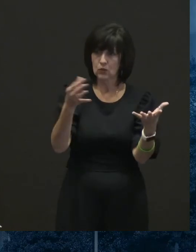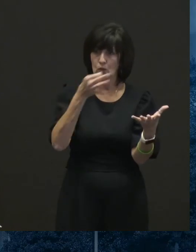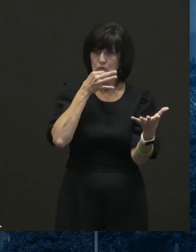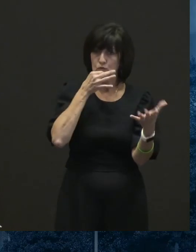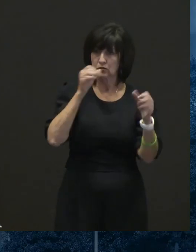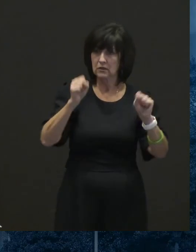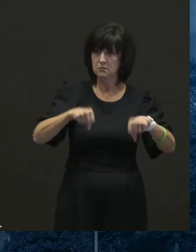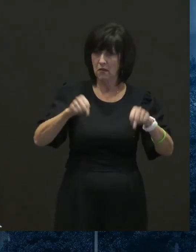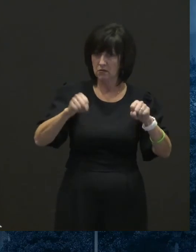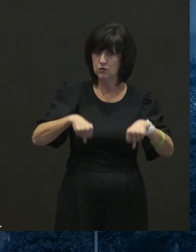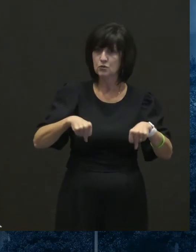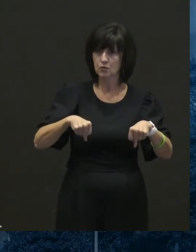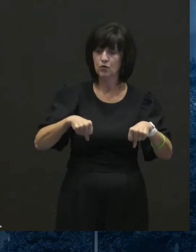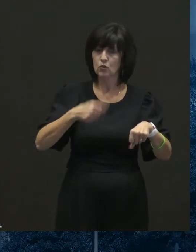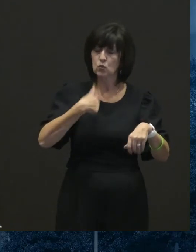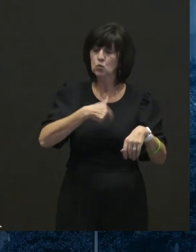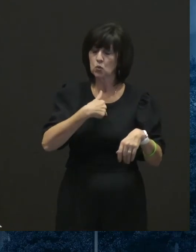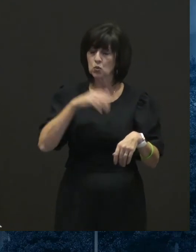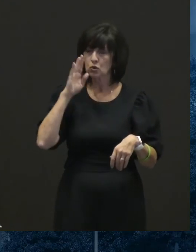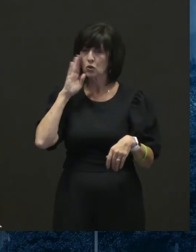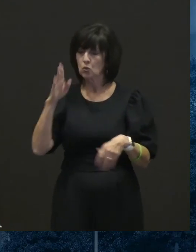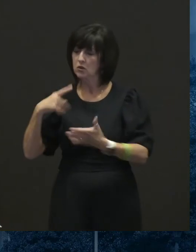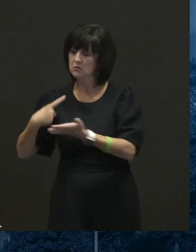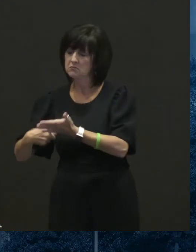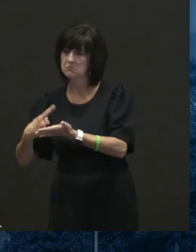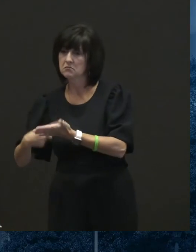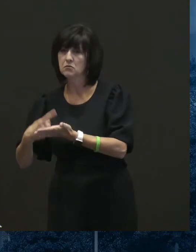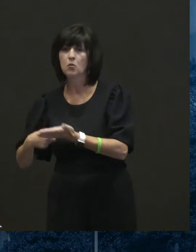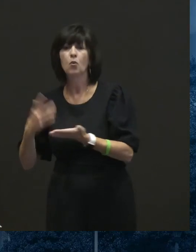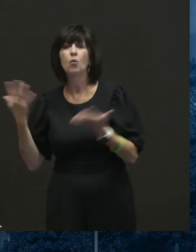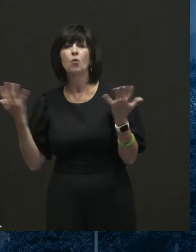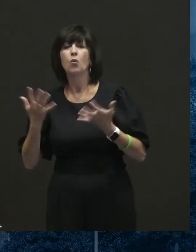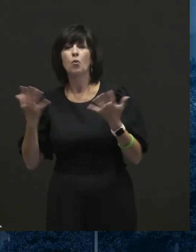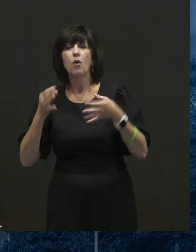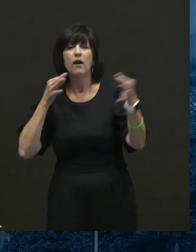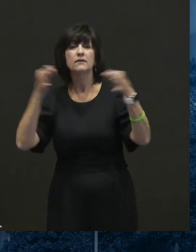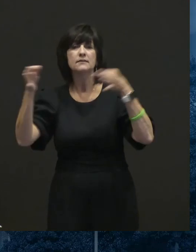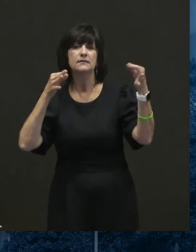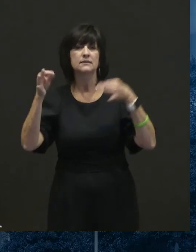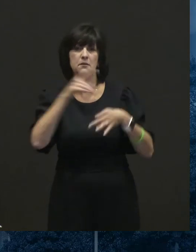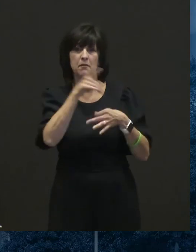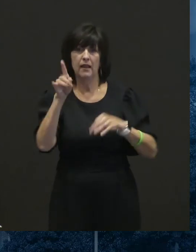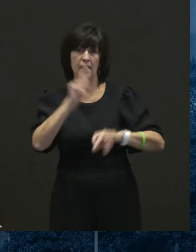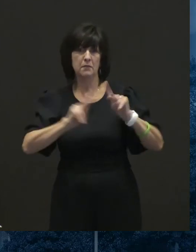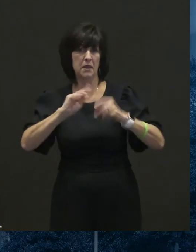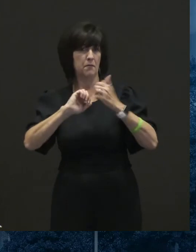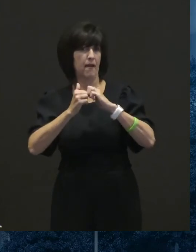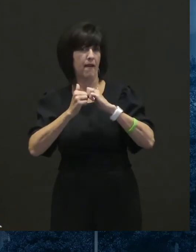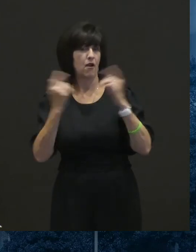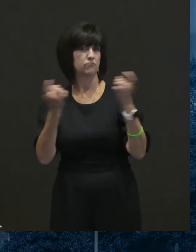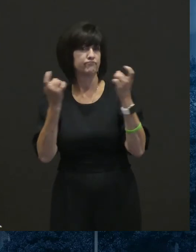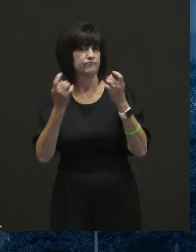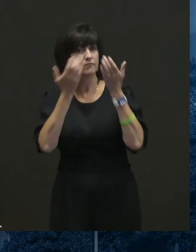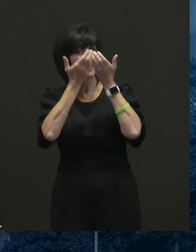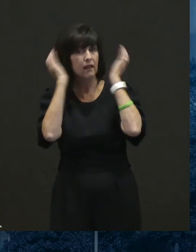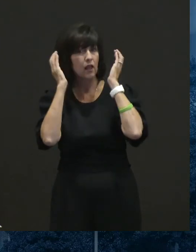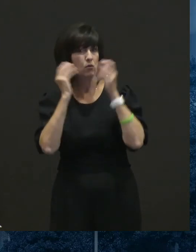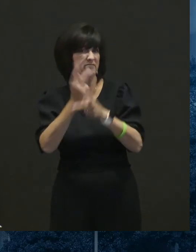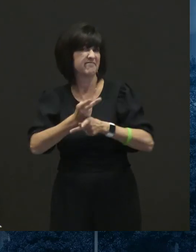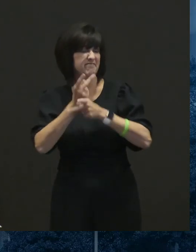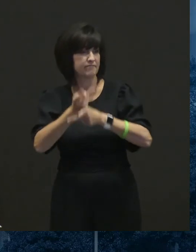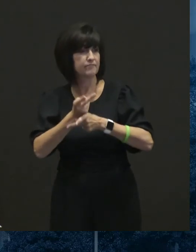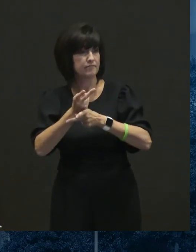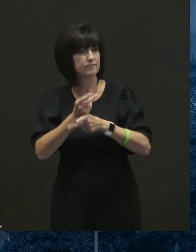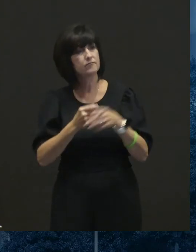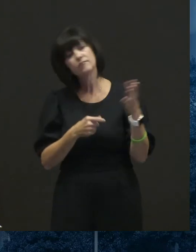that we will get out in time for folks to adjust to the season. The next question's from Betsy Price at